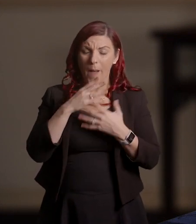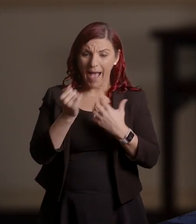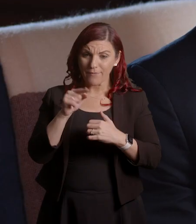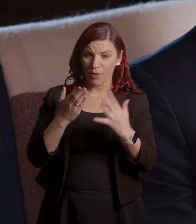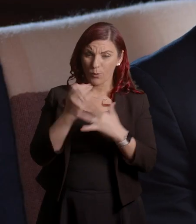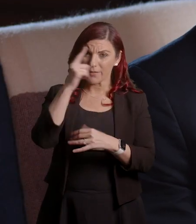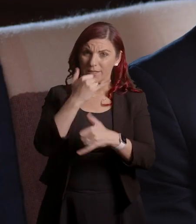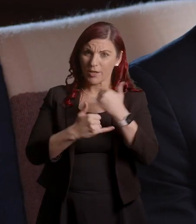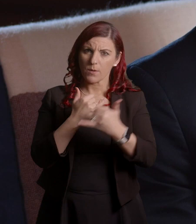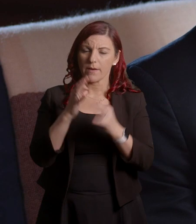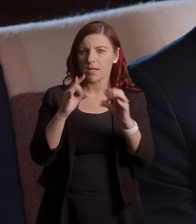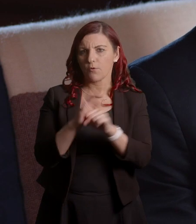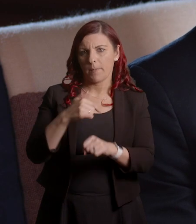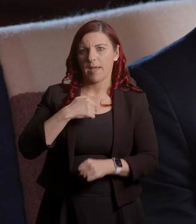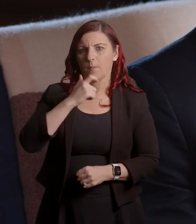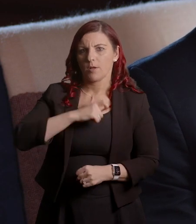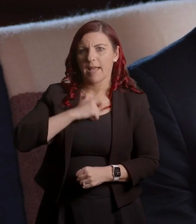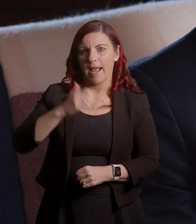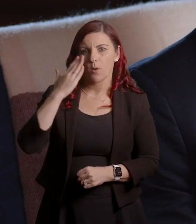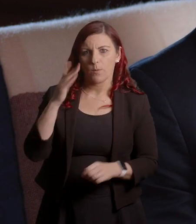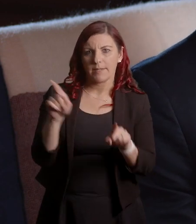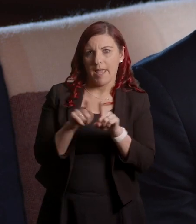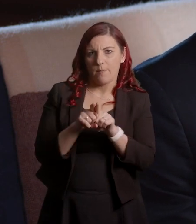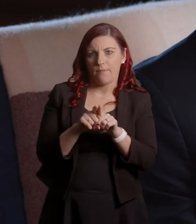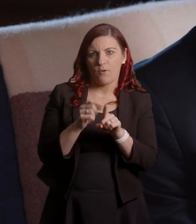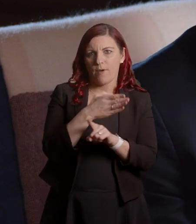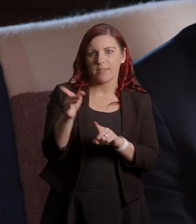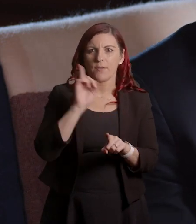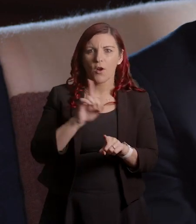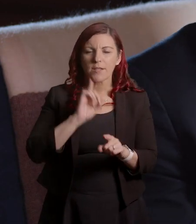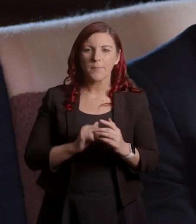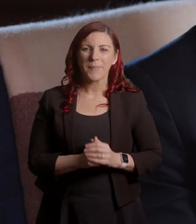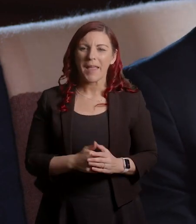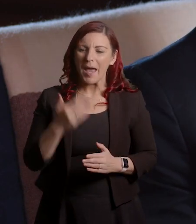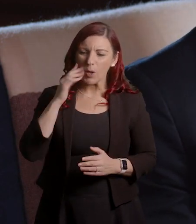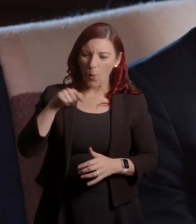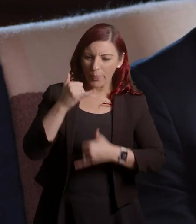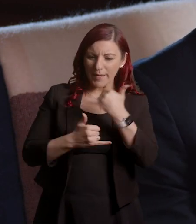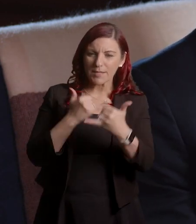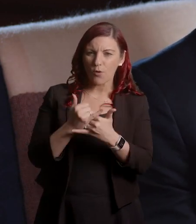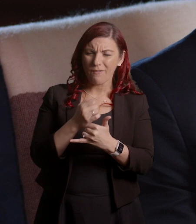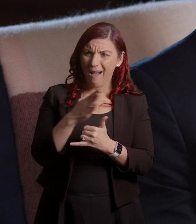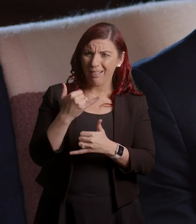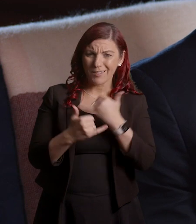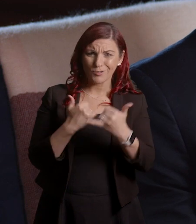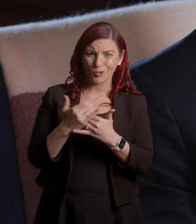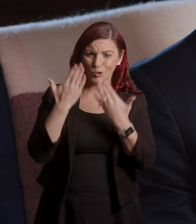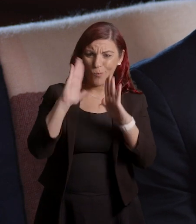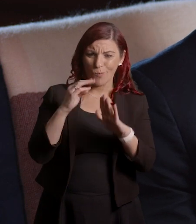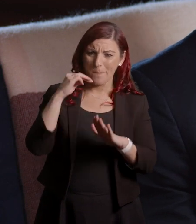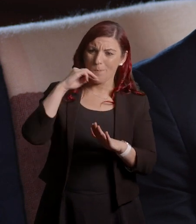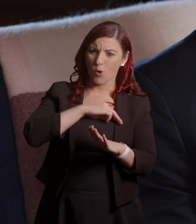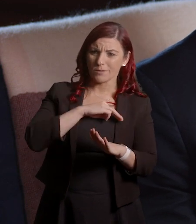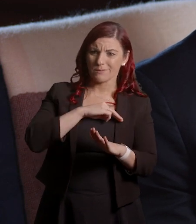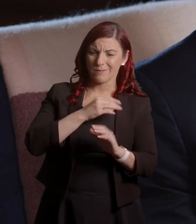difficult year was fantastic, for me anyway, and I know for the rest of the team and the girls. And Mick, I guess this year of all years showed how the importance of